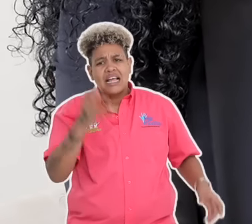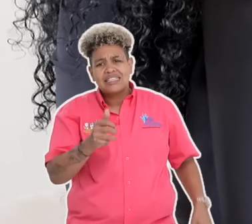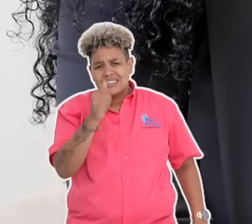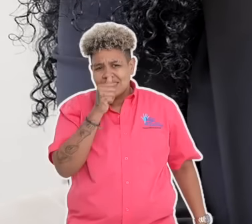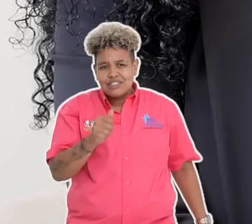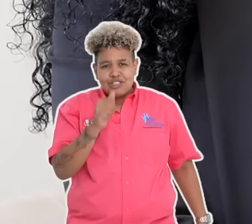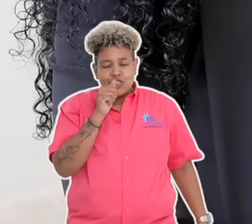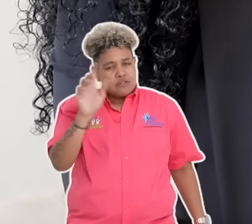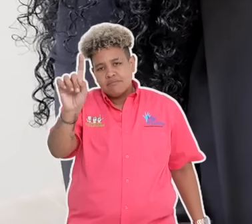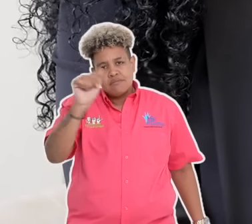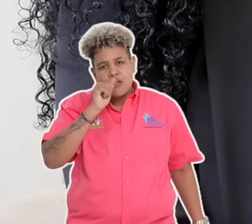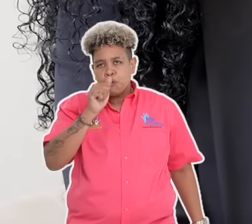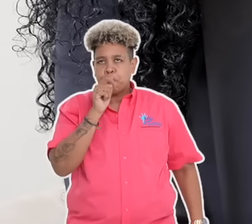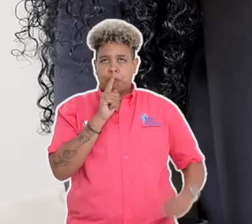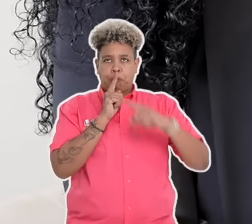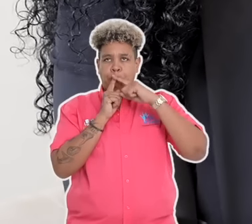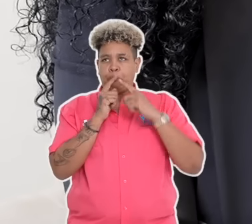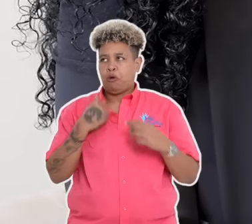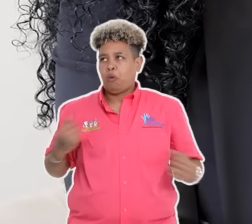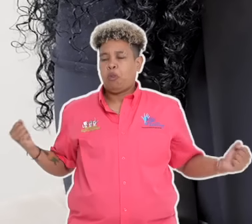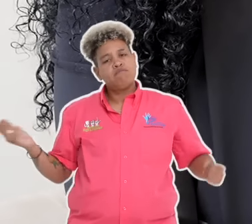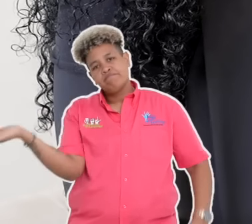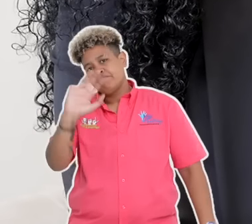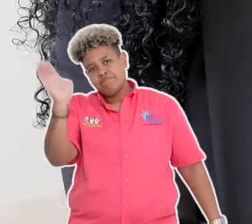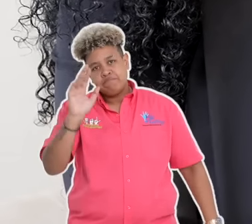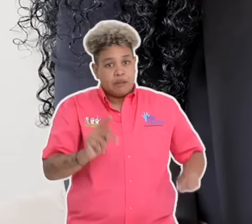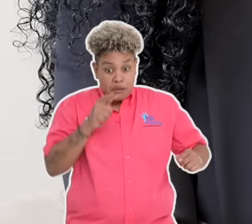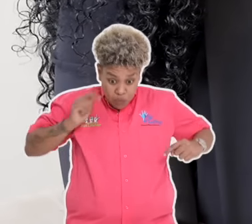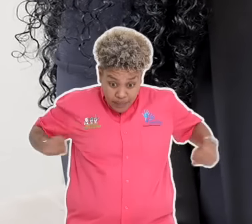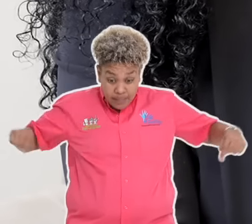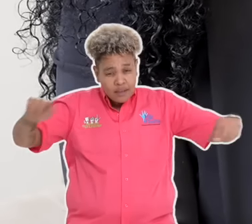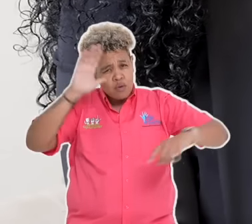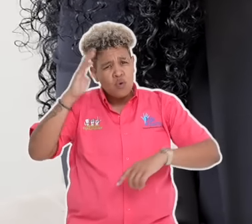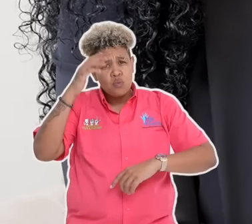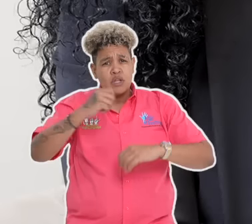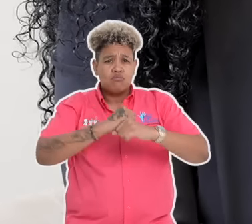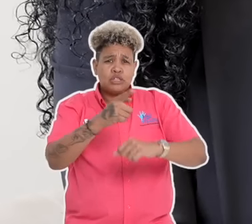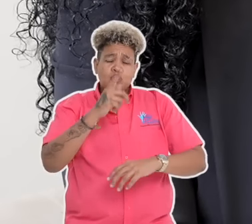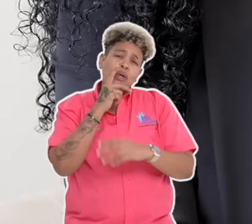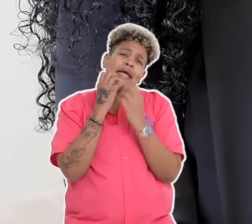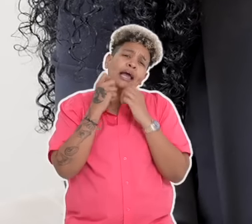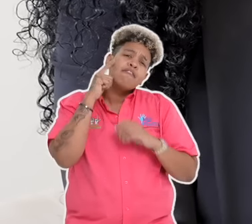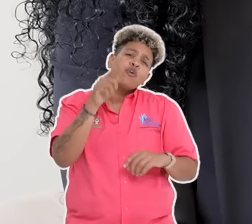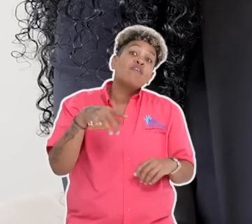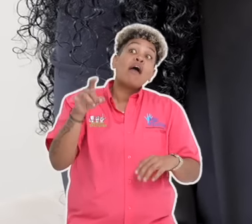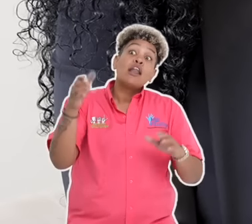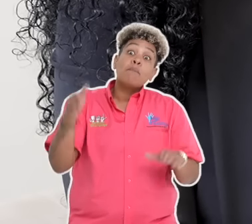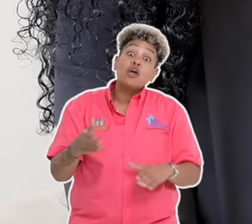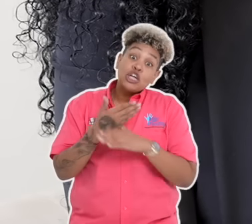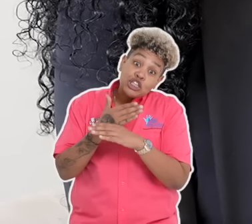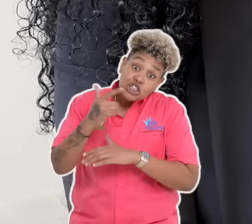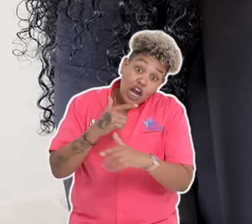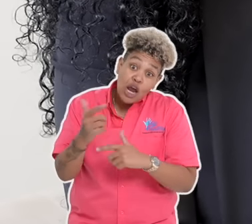you that it's a secret. It is not a secret. Mm-hmm. And there are people around you who would protect you and care for you. So find